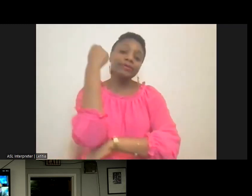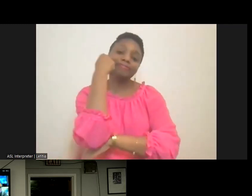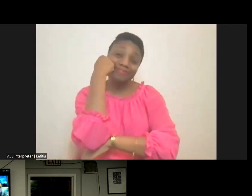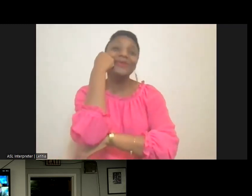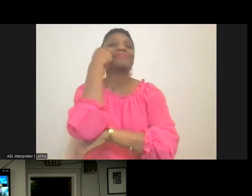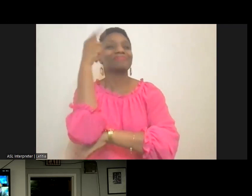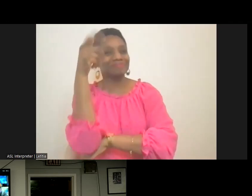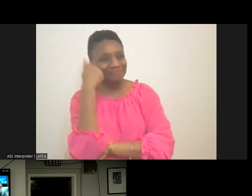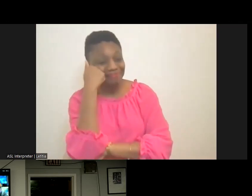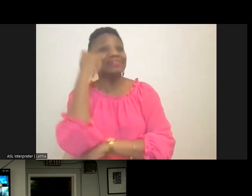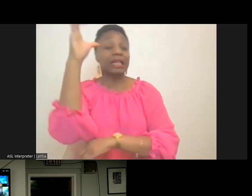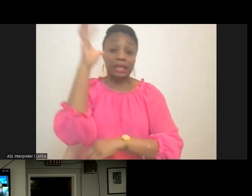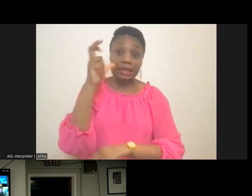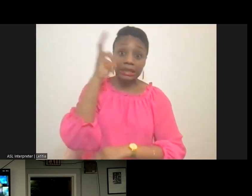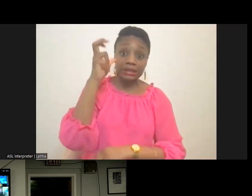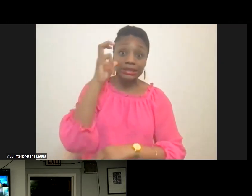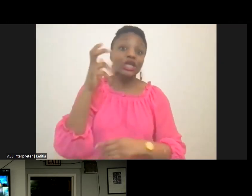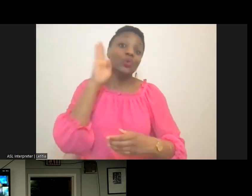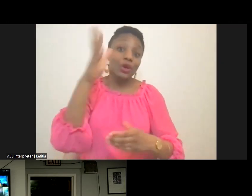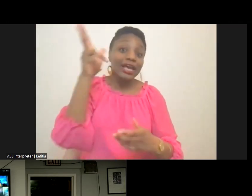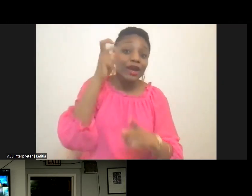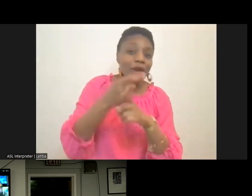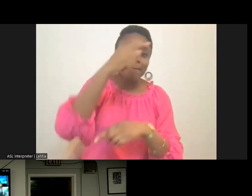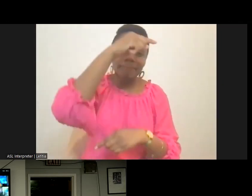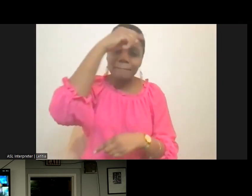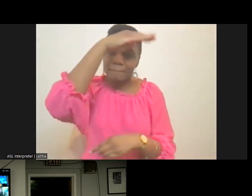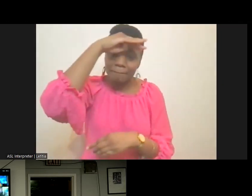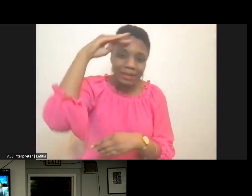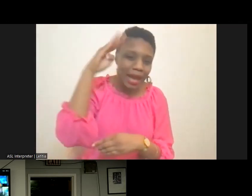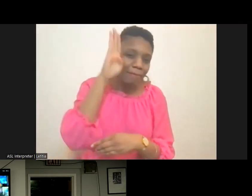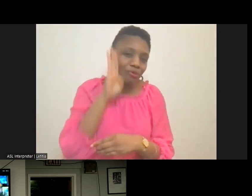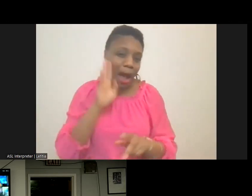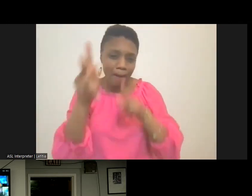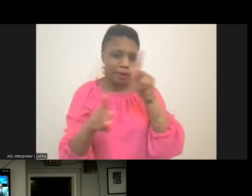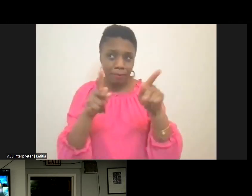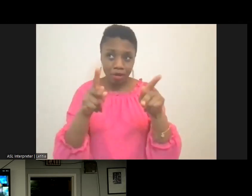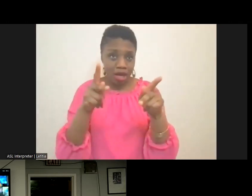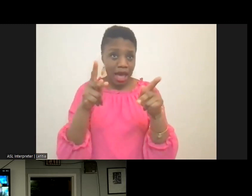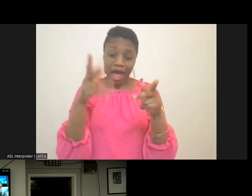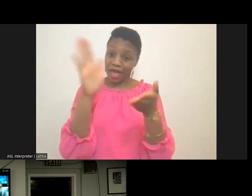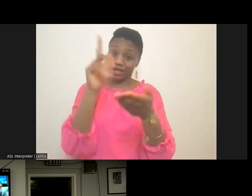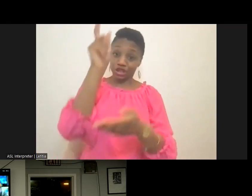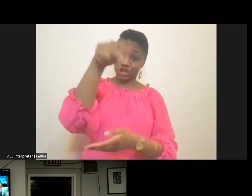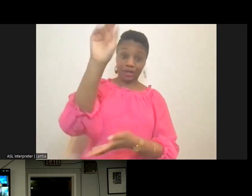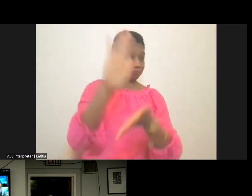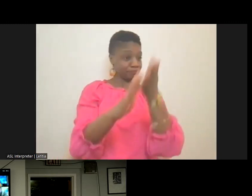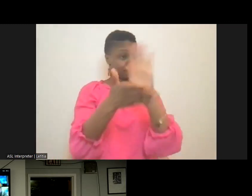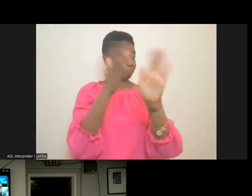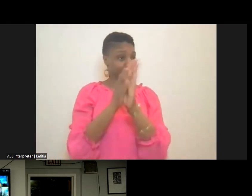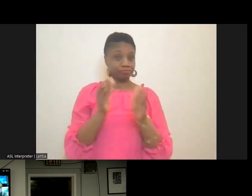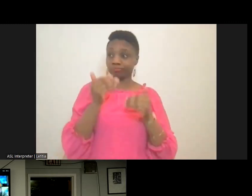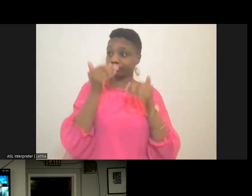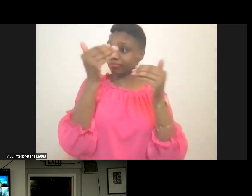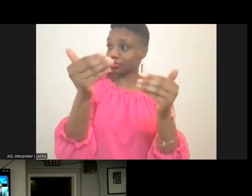hear from some Black and brown people, and then we're never going to come back, right? And we're just going to check a box and go forward. So if there's not